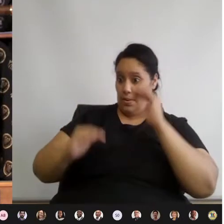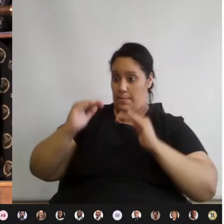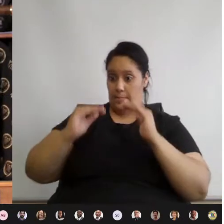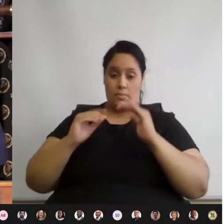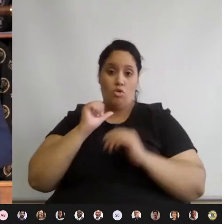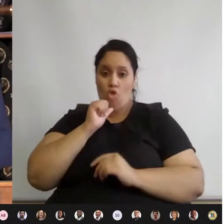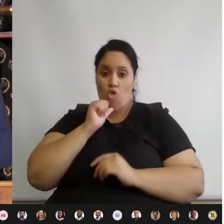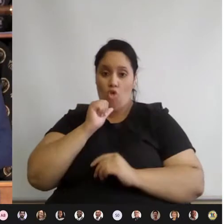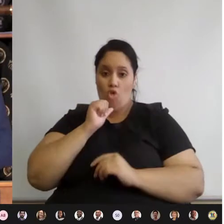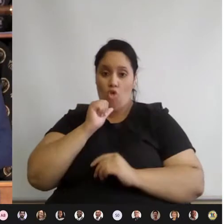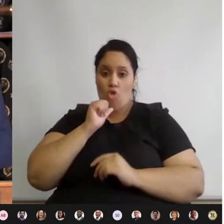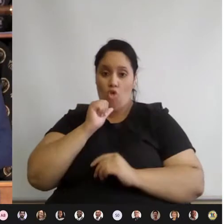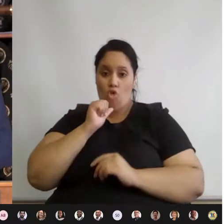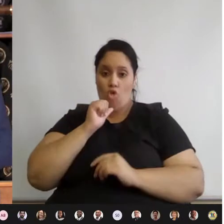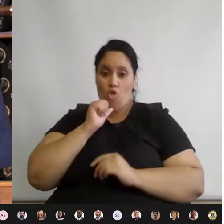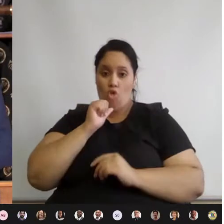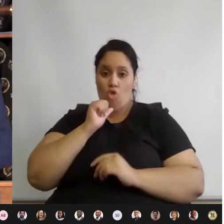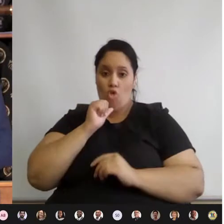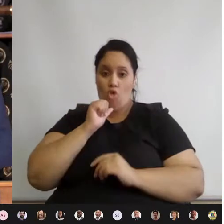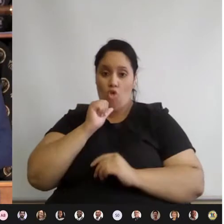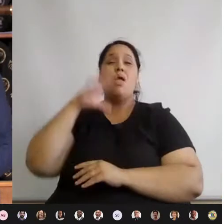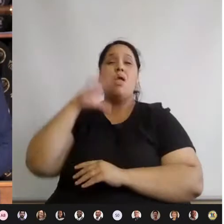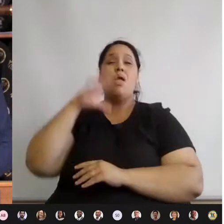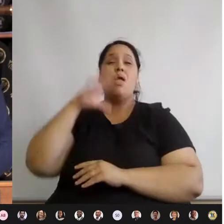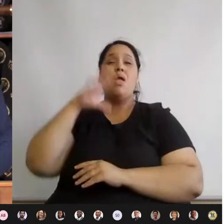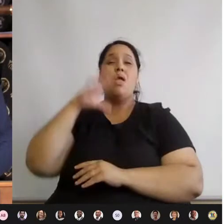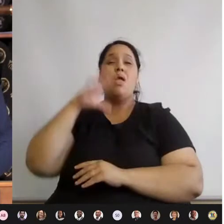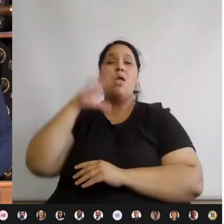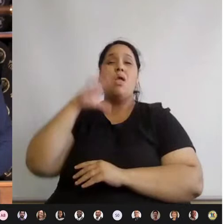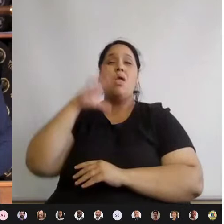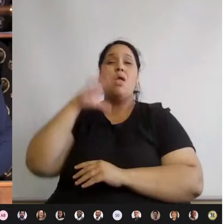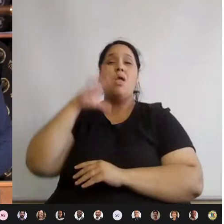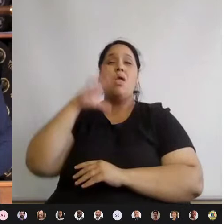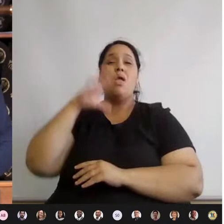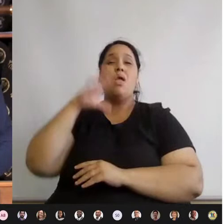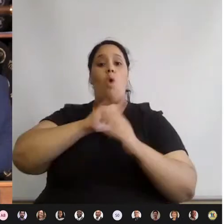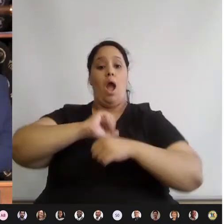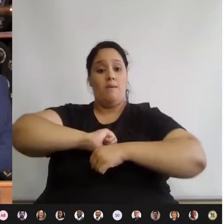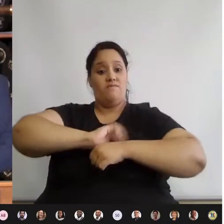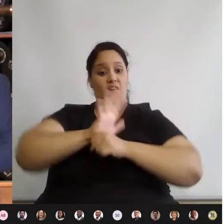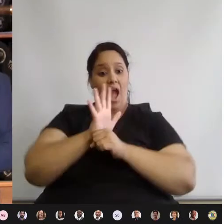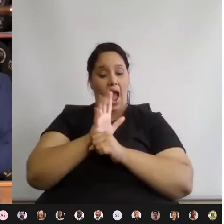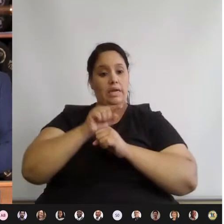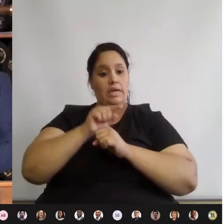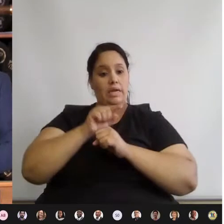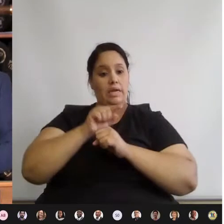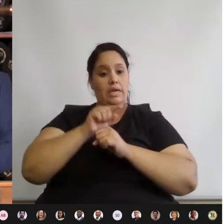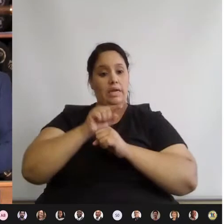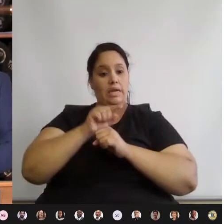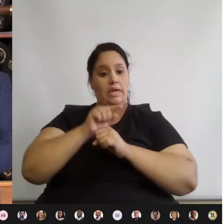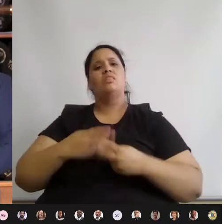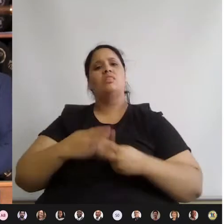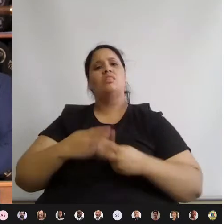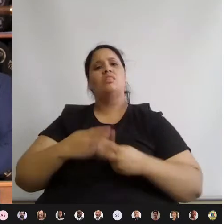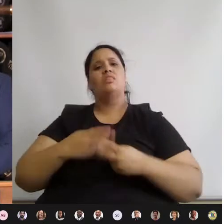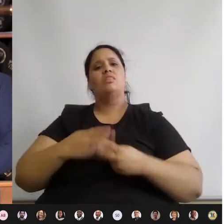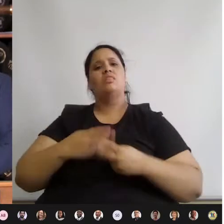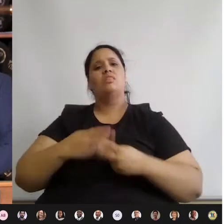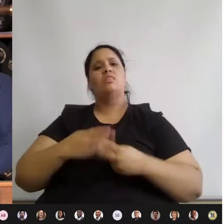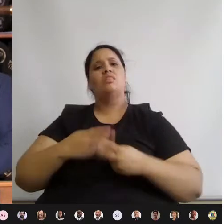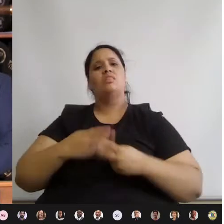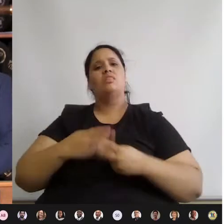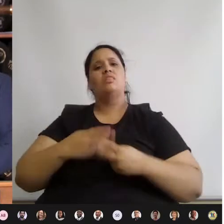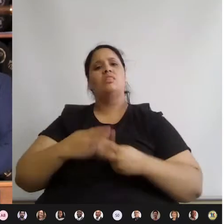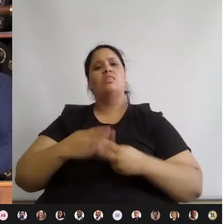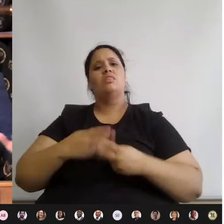We believe in a differentiated approach because the virus believes in a differentiated approach. It does not attack